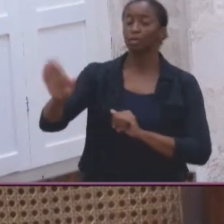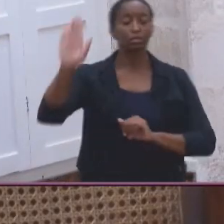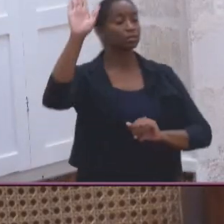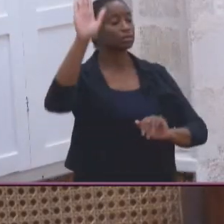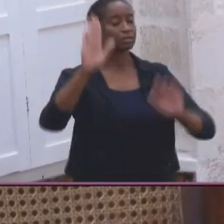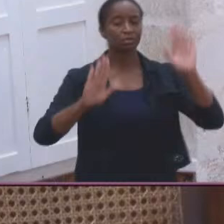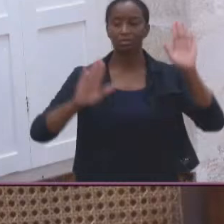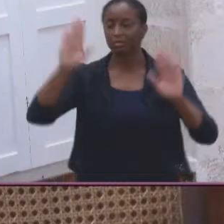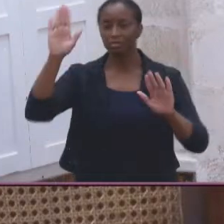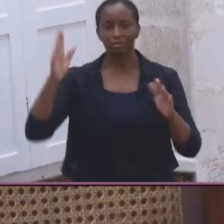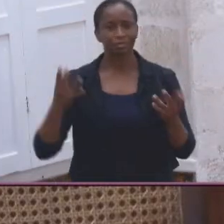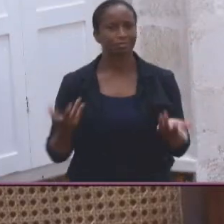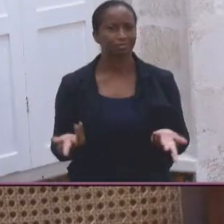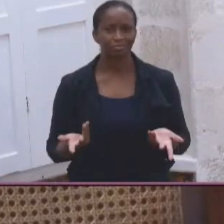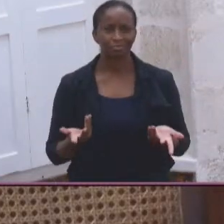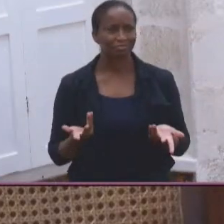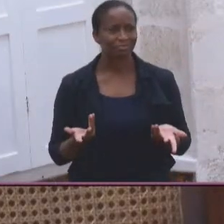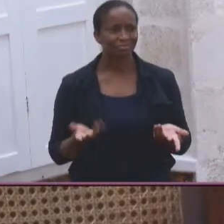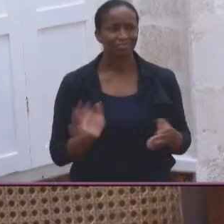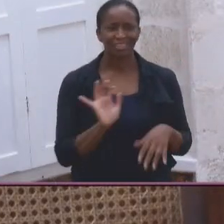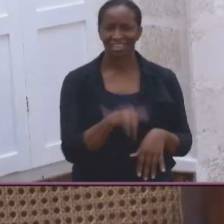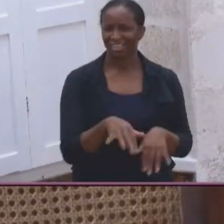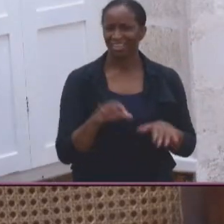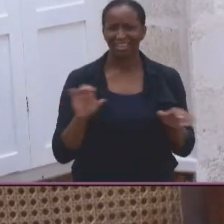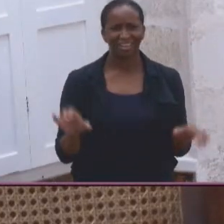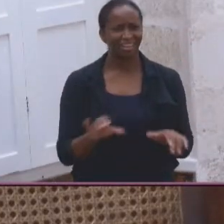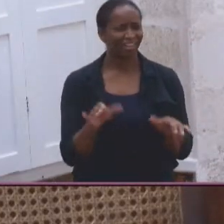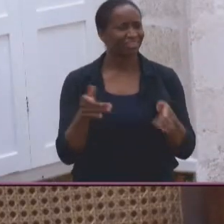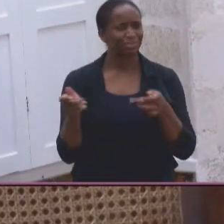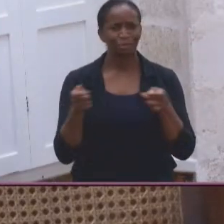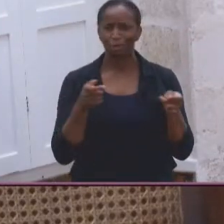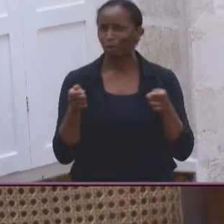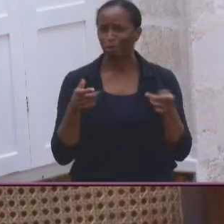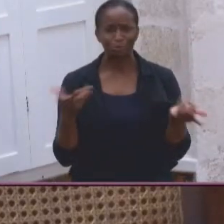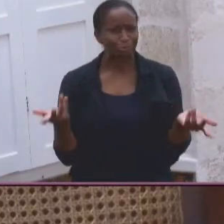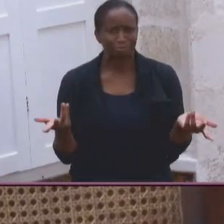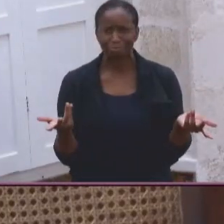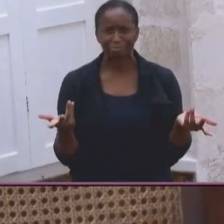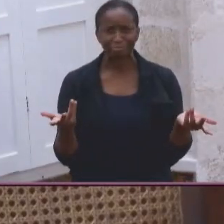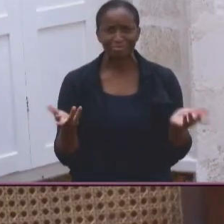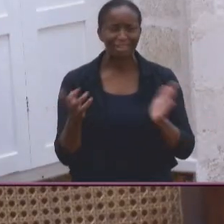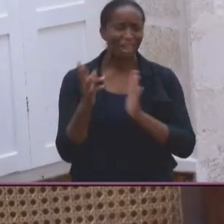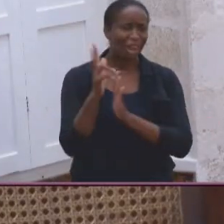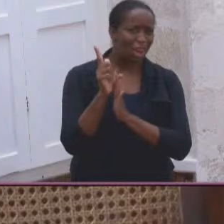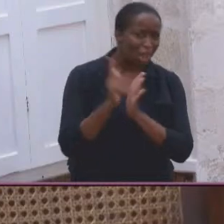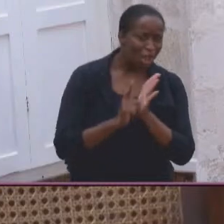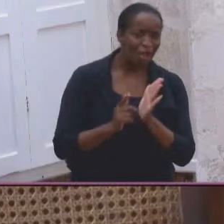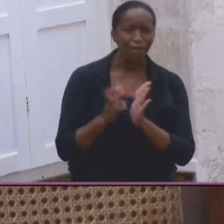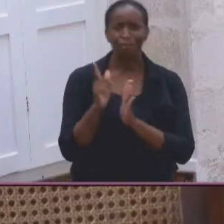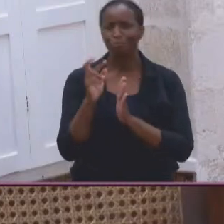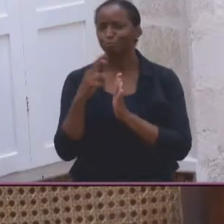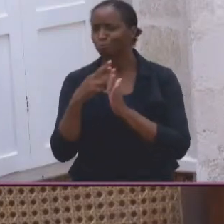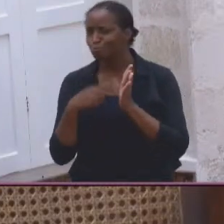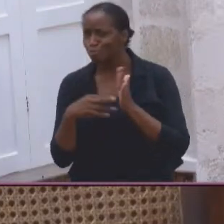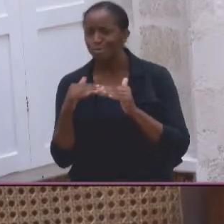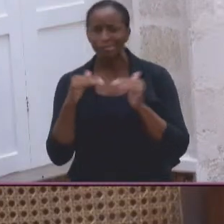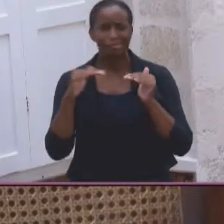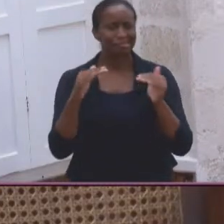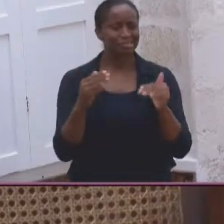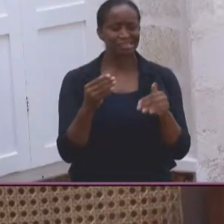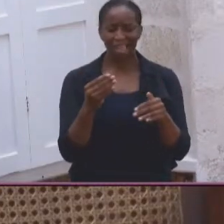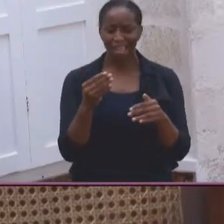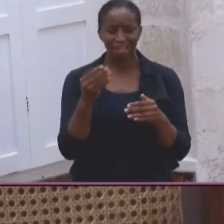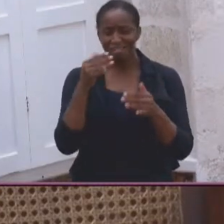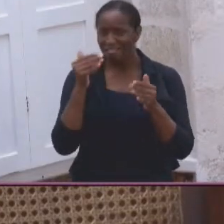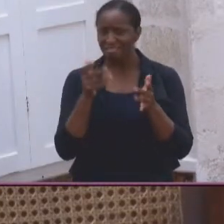It's indiscipline. So don't go to the last part and find when someone uses a gun. Remember that the indiscipline